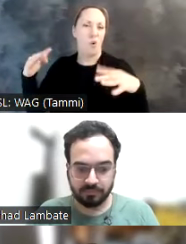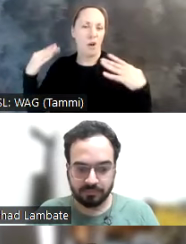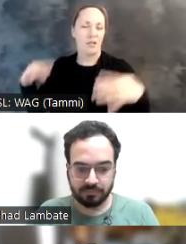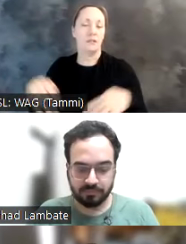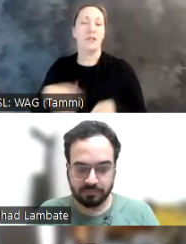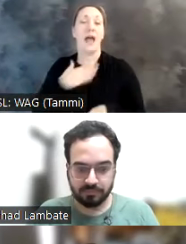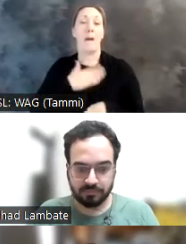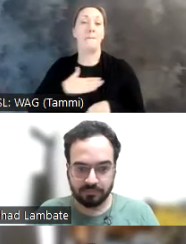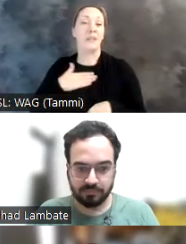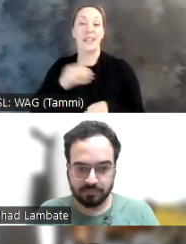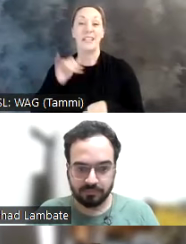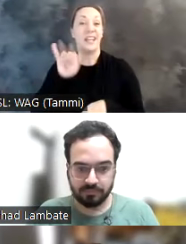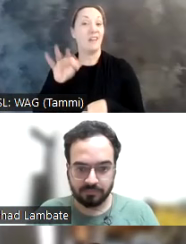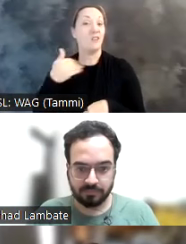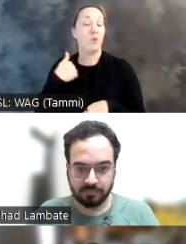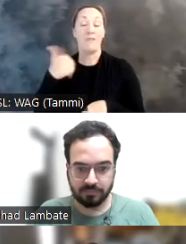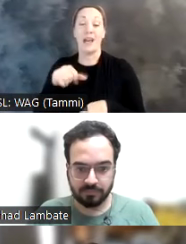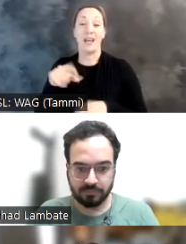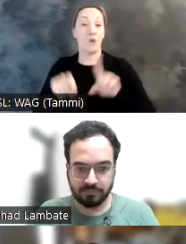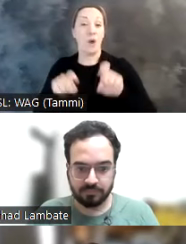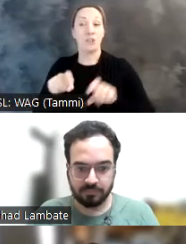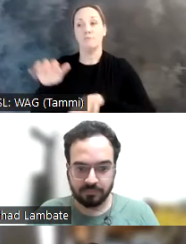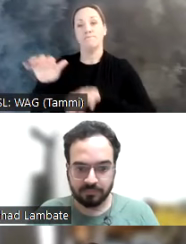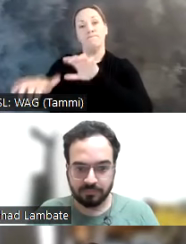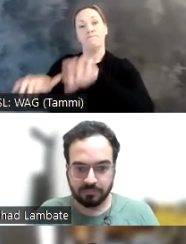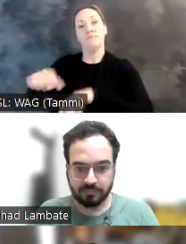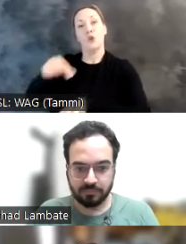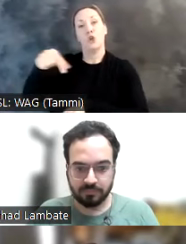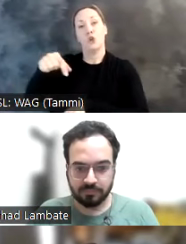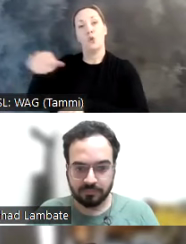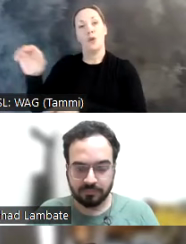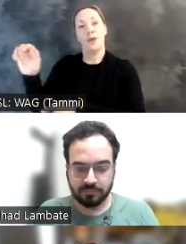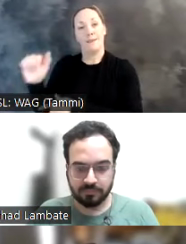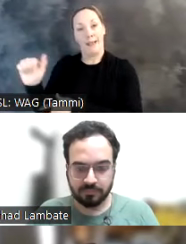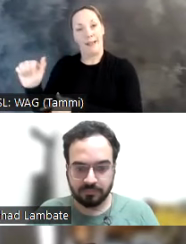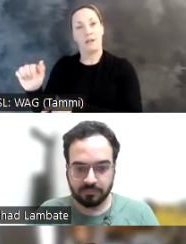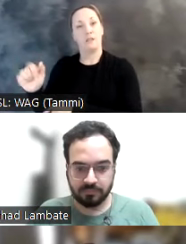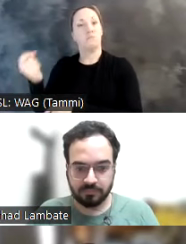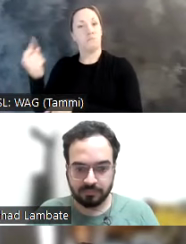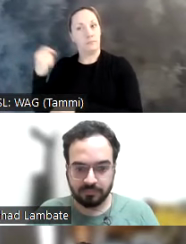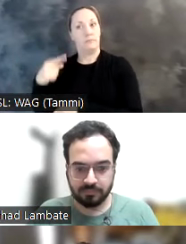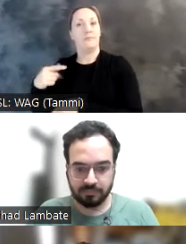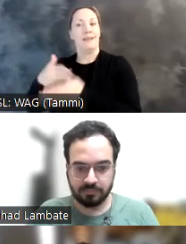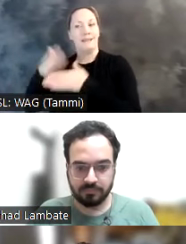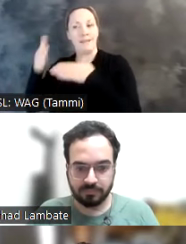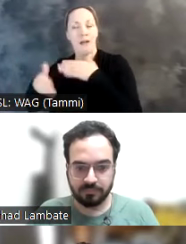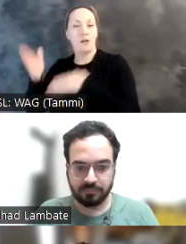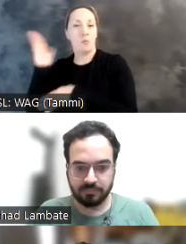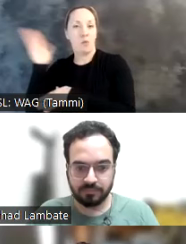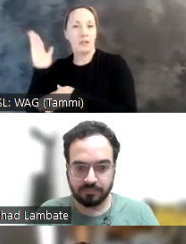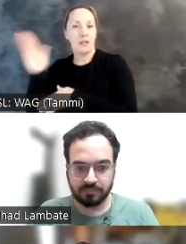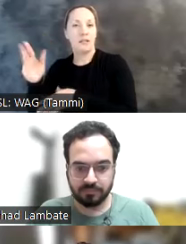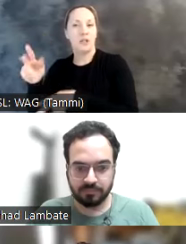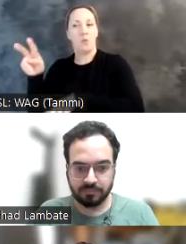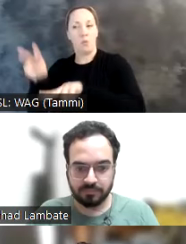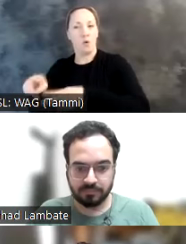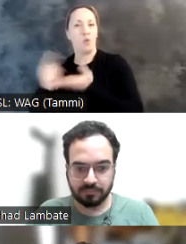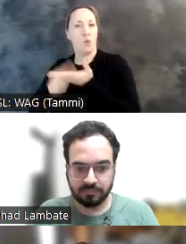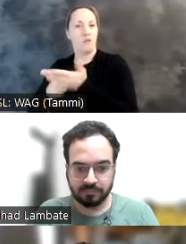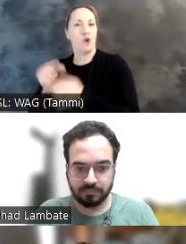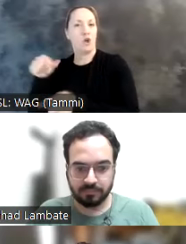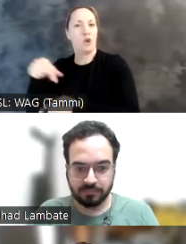post your questions in the Q&A. Questions will be saved until the end of the presentation, and the chat will be